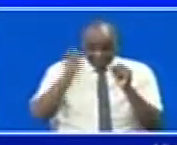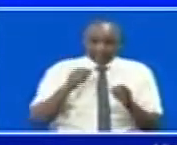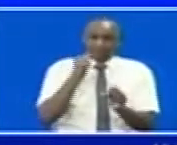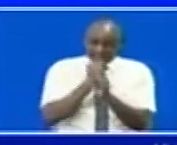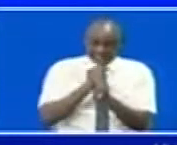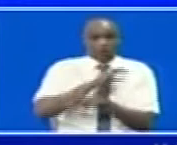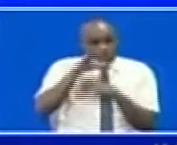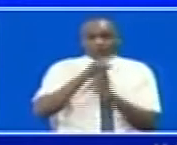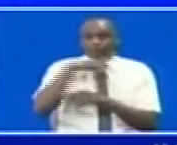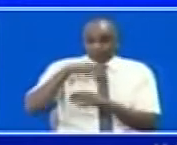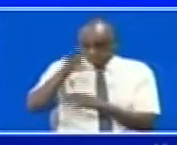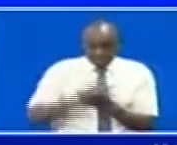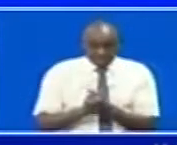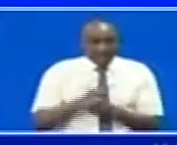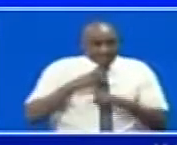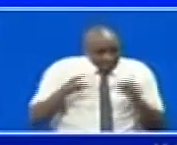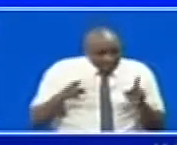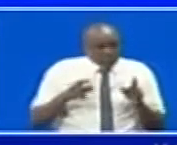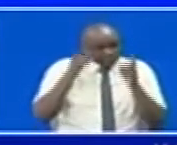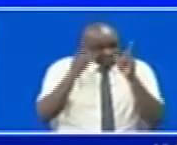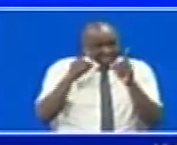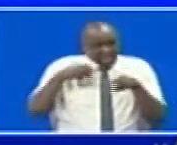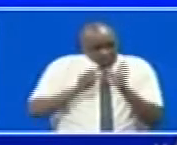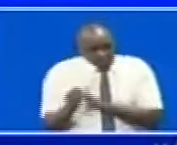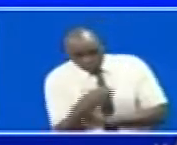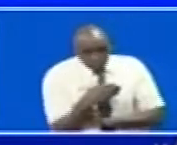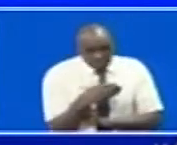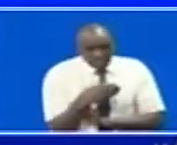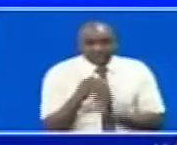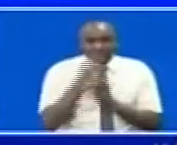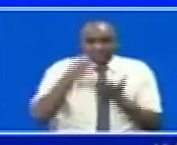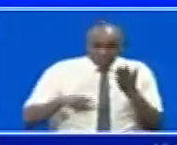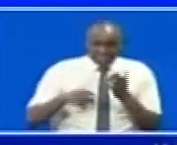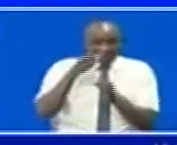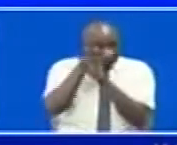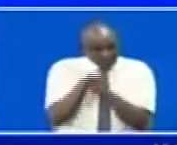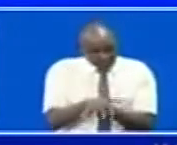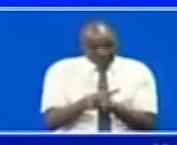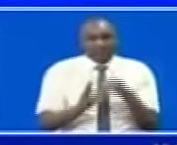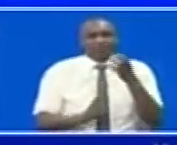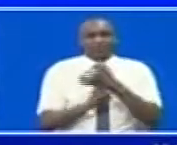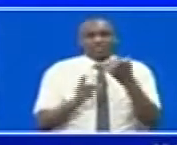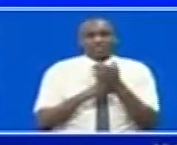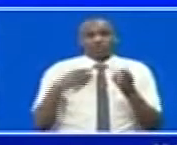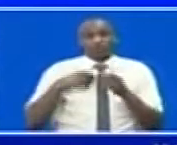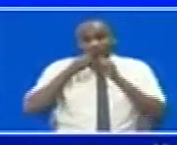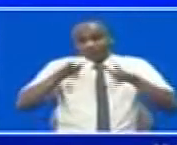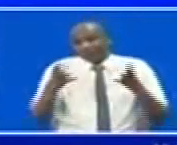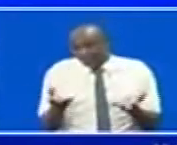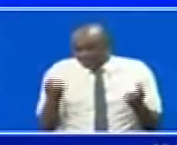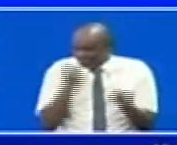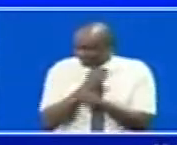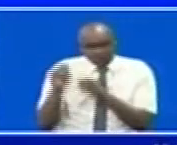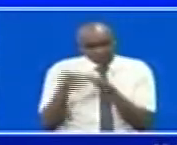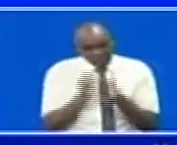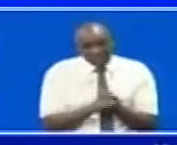made across the board. But to resort to a shortcut that at the very least undermines the very foundations of devolution is to